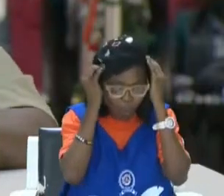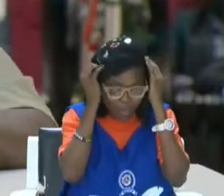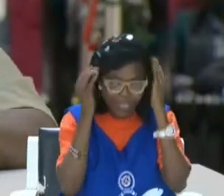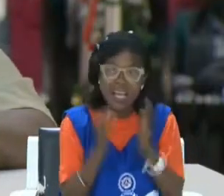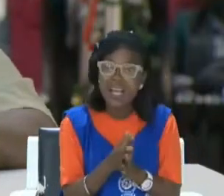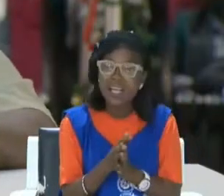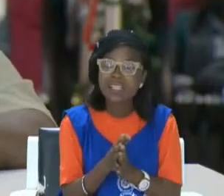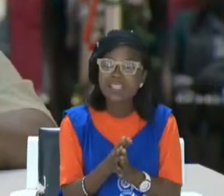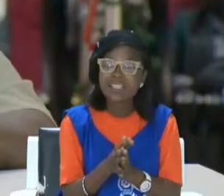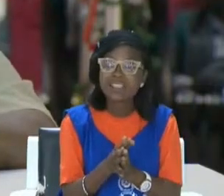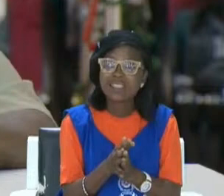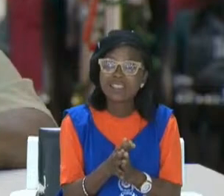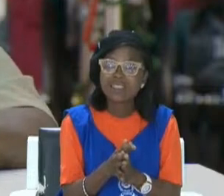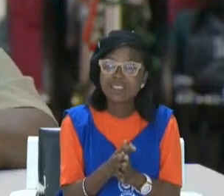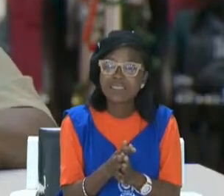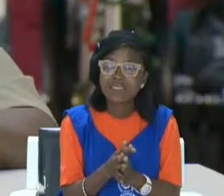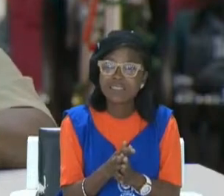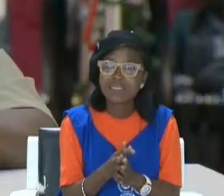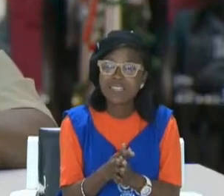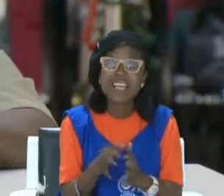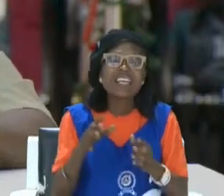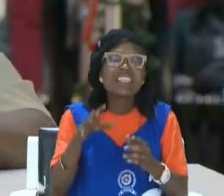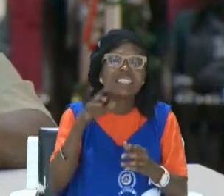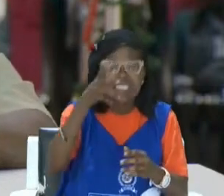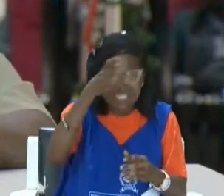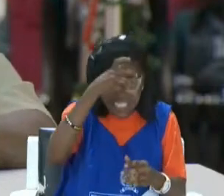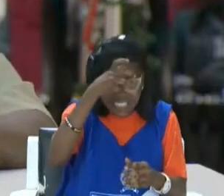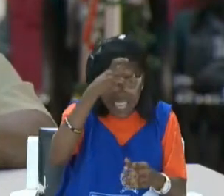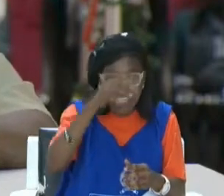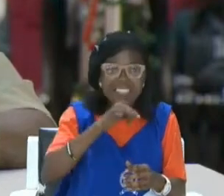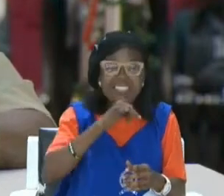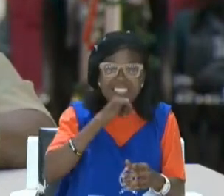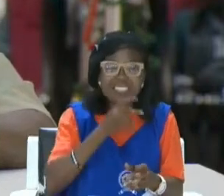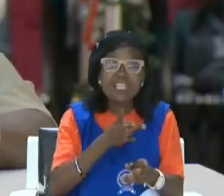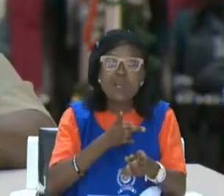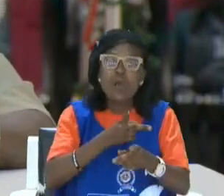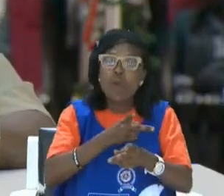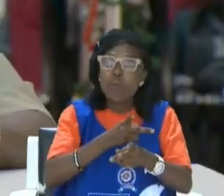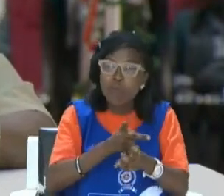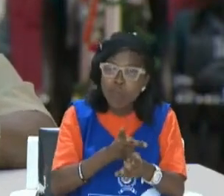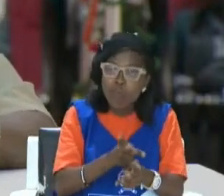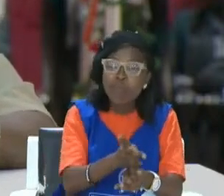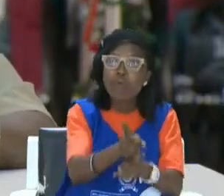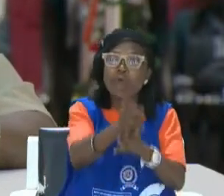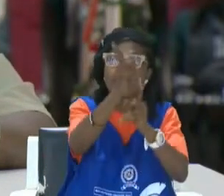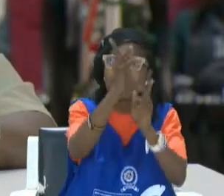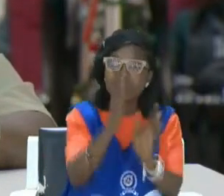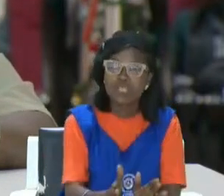Satan is a specialist in fear.